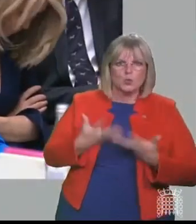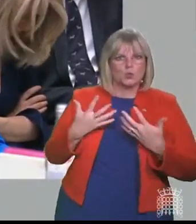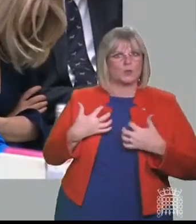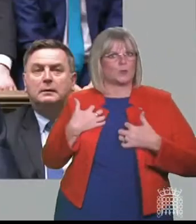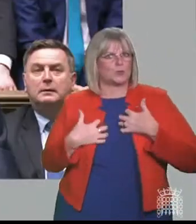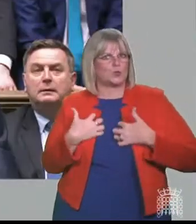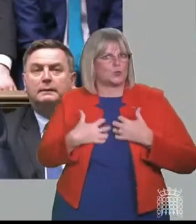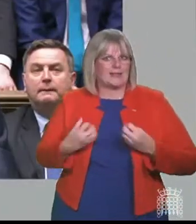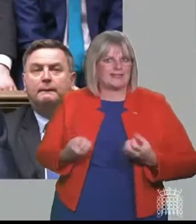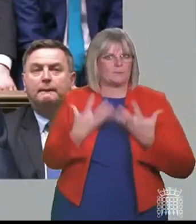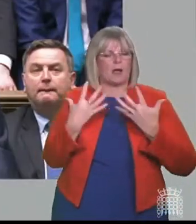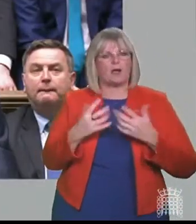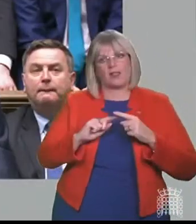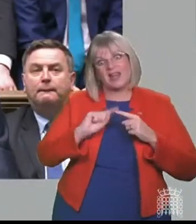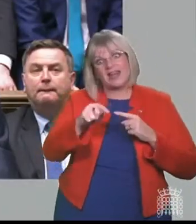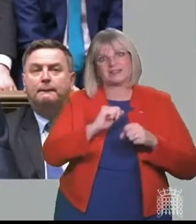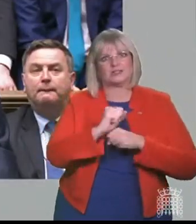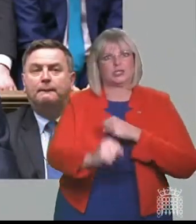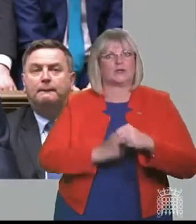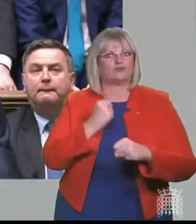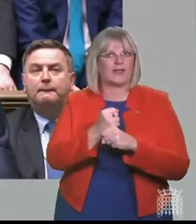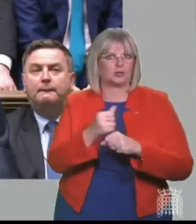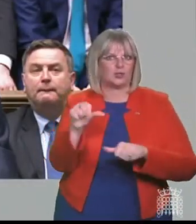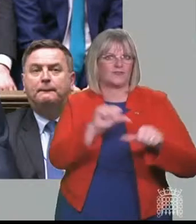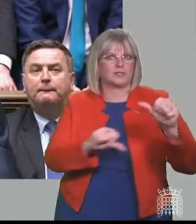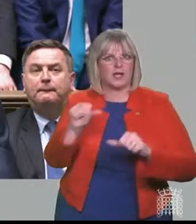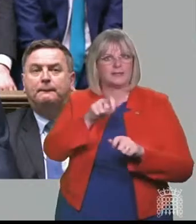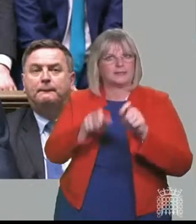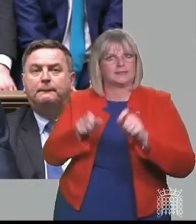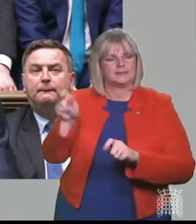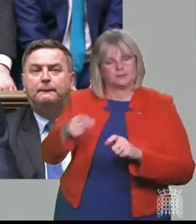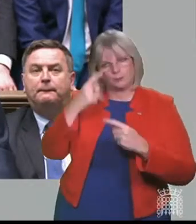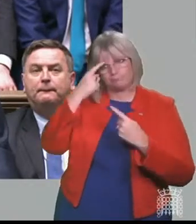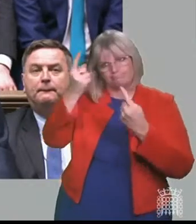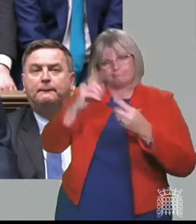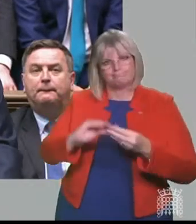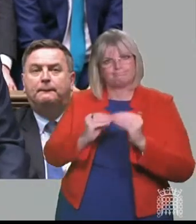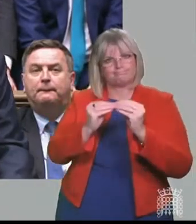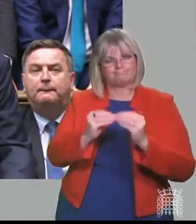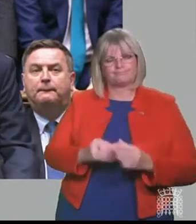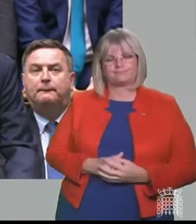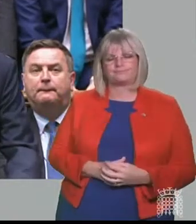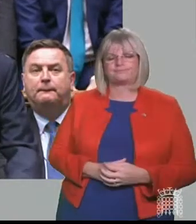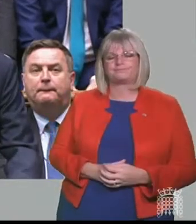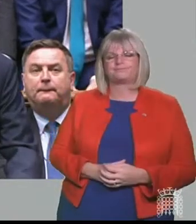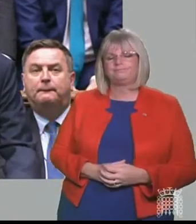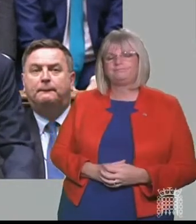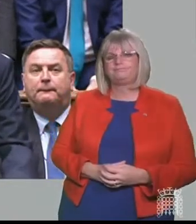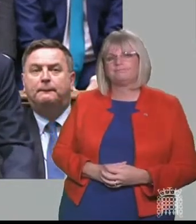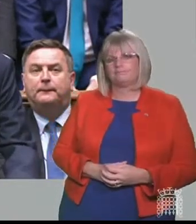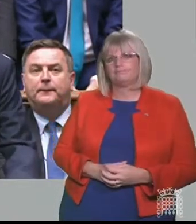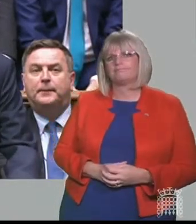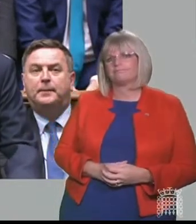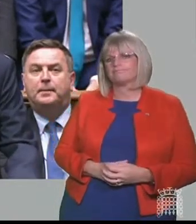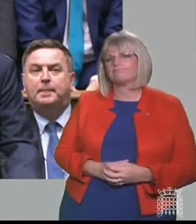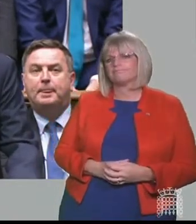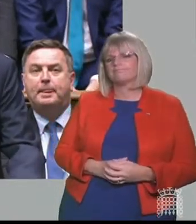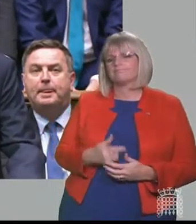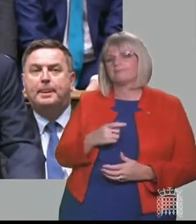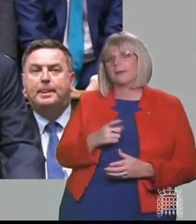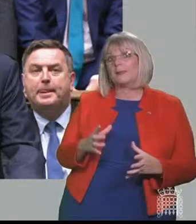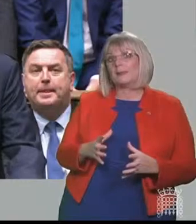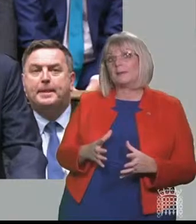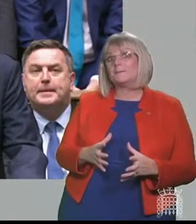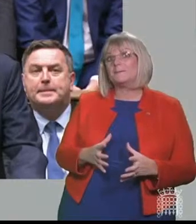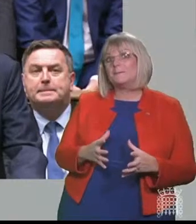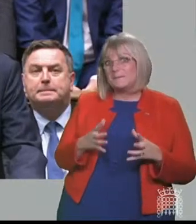advanced manufacturing and green energy sectors, international investors say the biggest thing we could do is to announce a longer-term